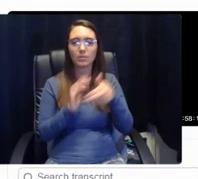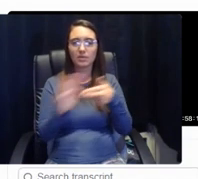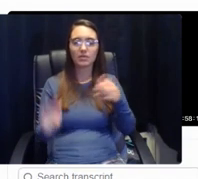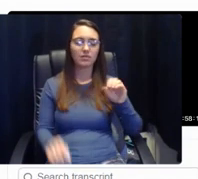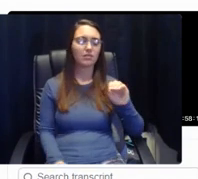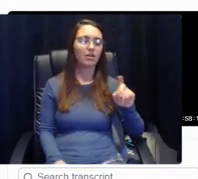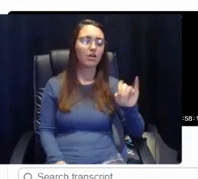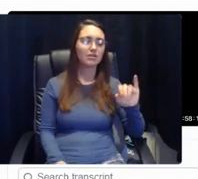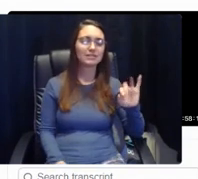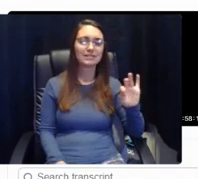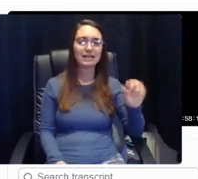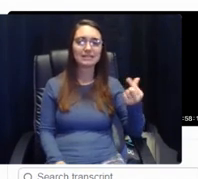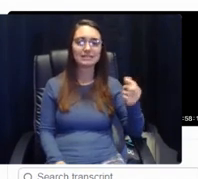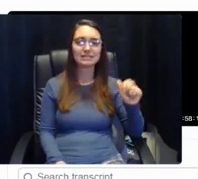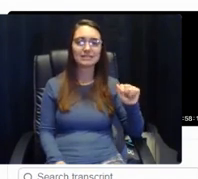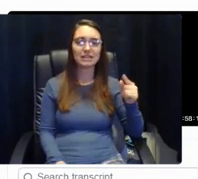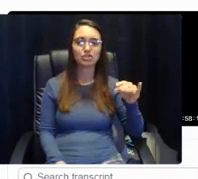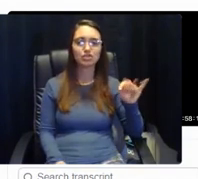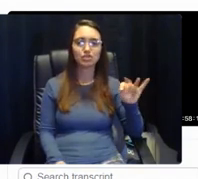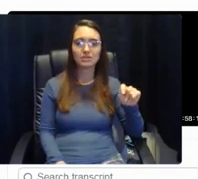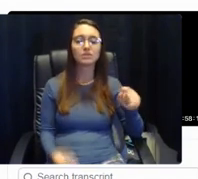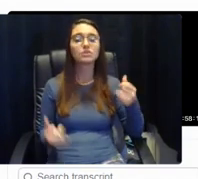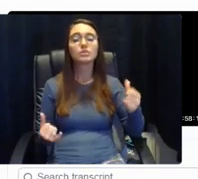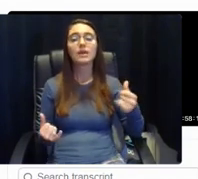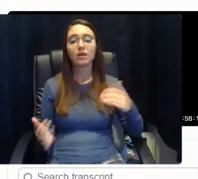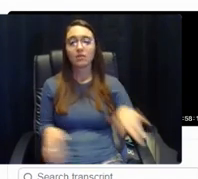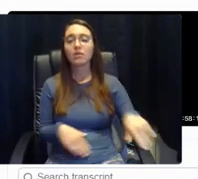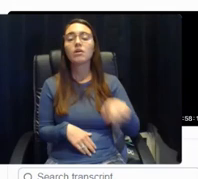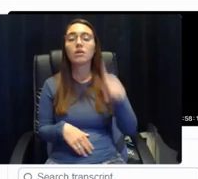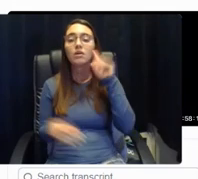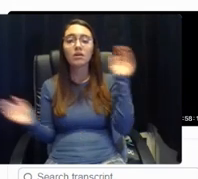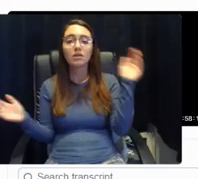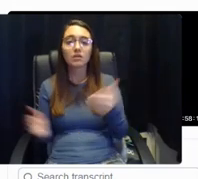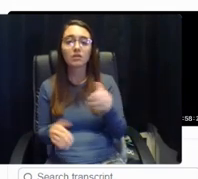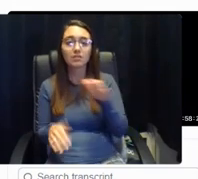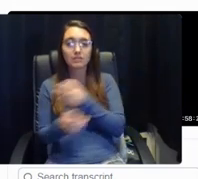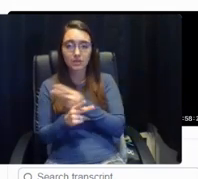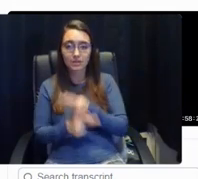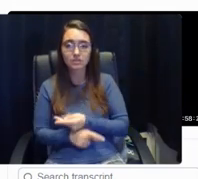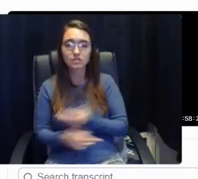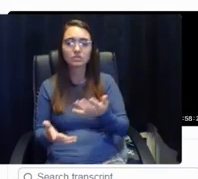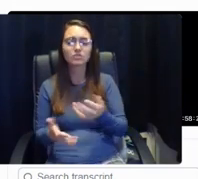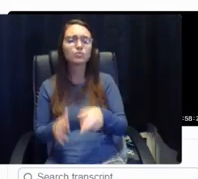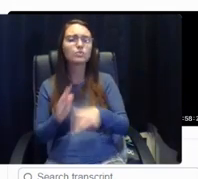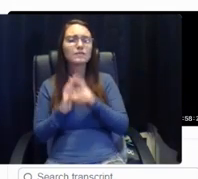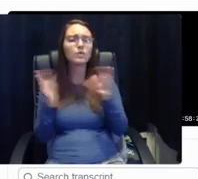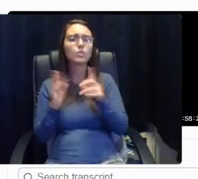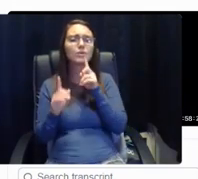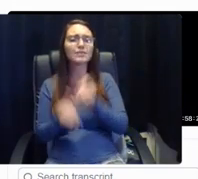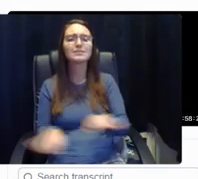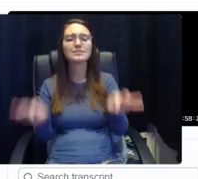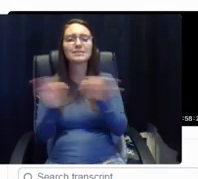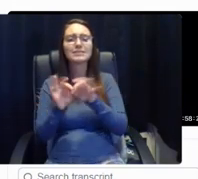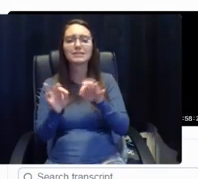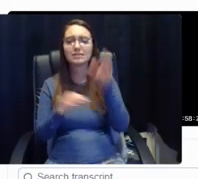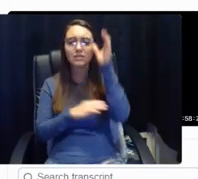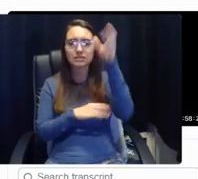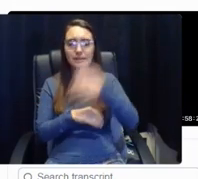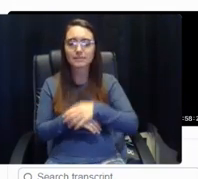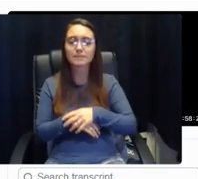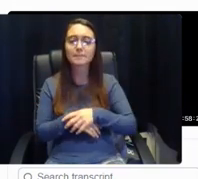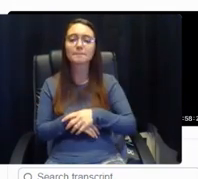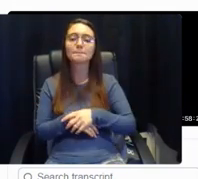get into calculations. So review what is the key concept. All